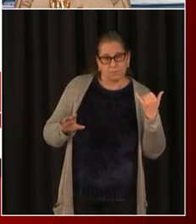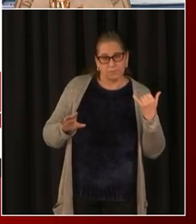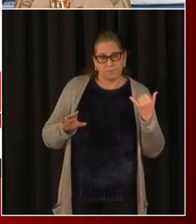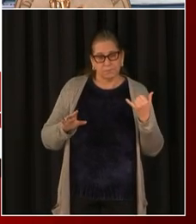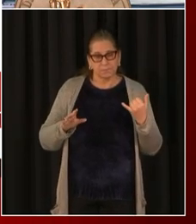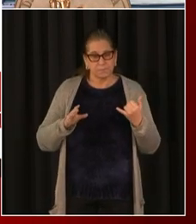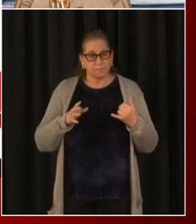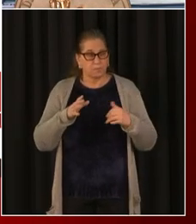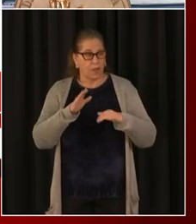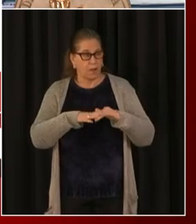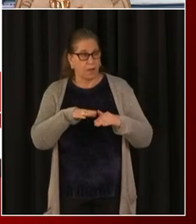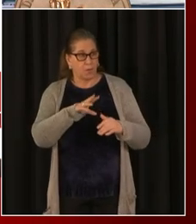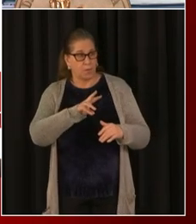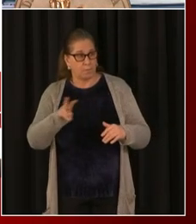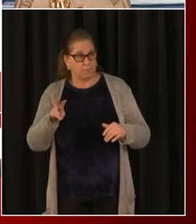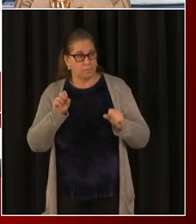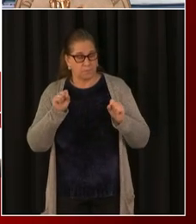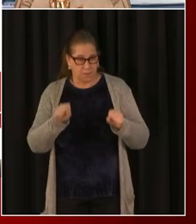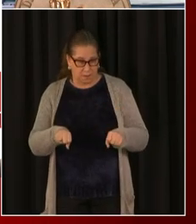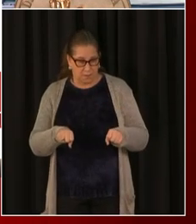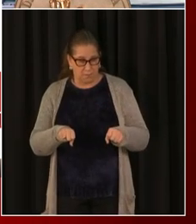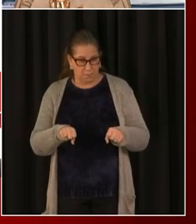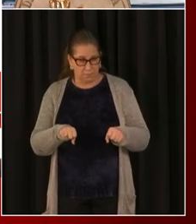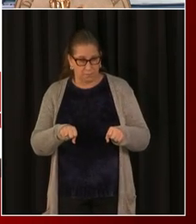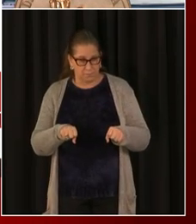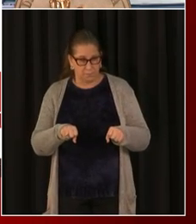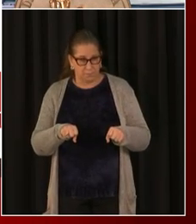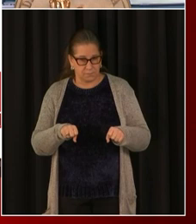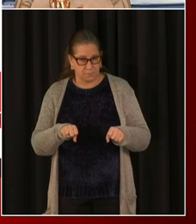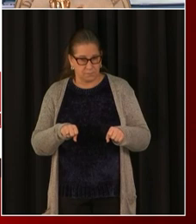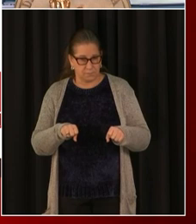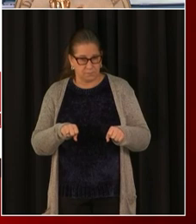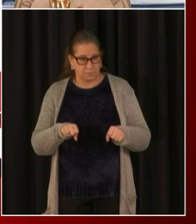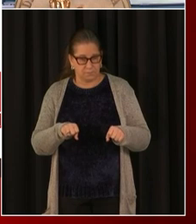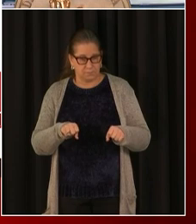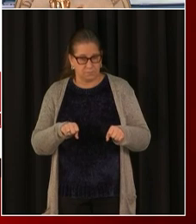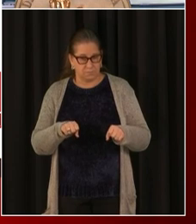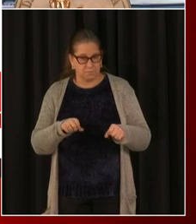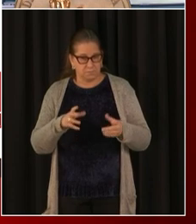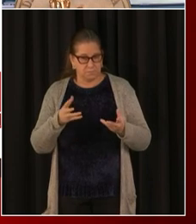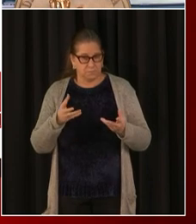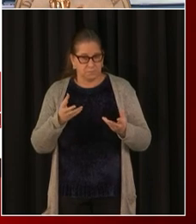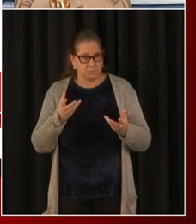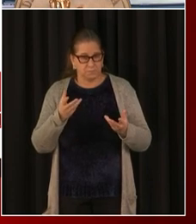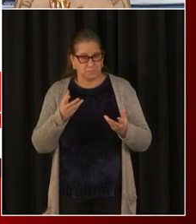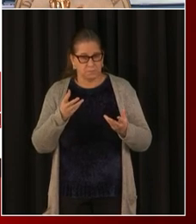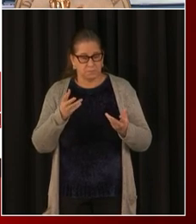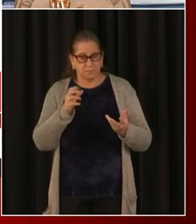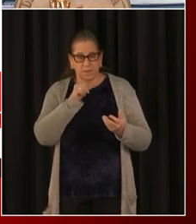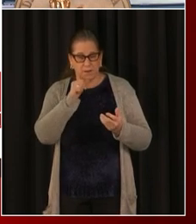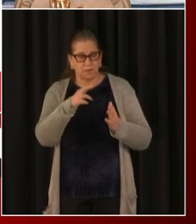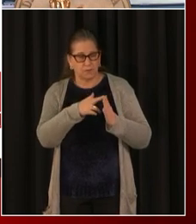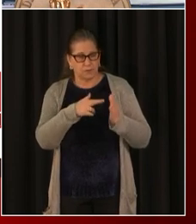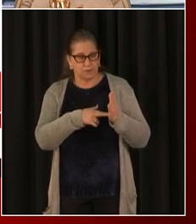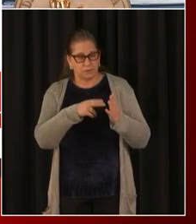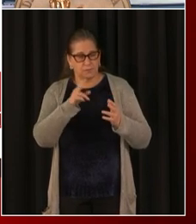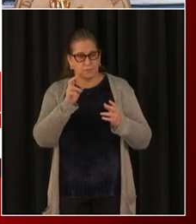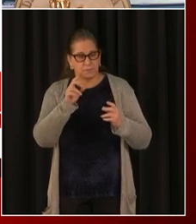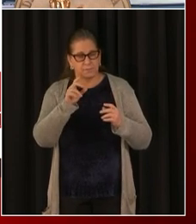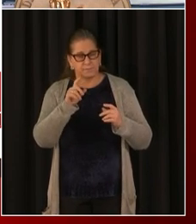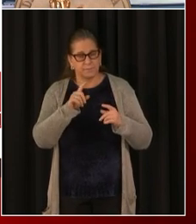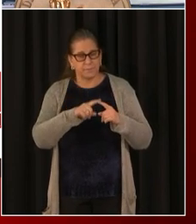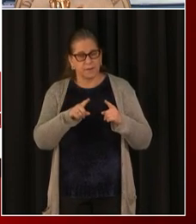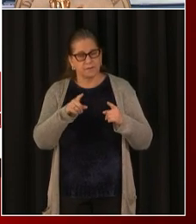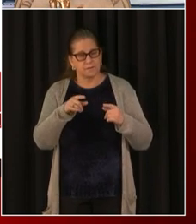for information, that was not registering or getting an appointment for COVID, for the COVID vaccine. You still need